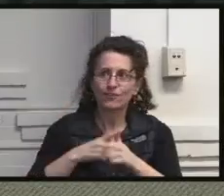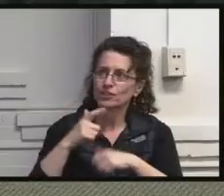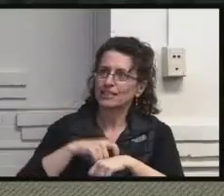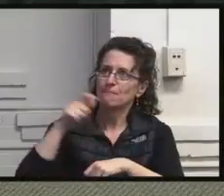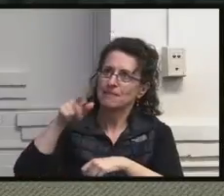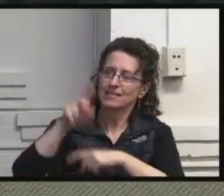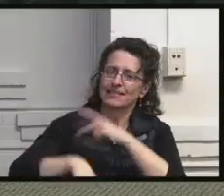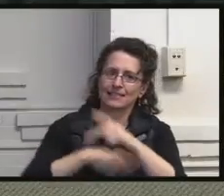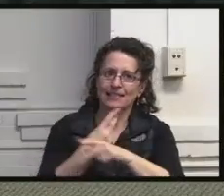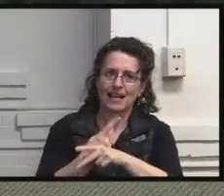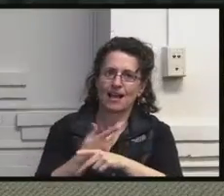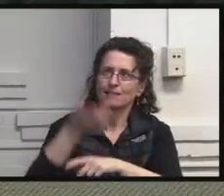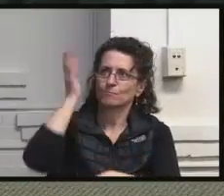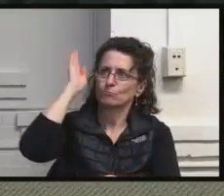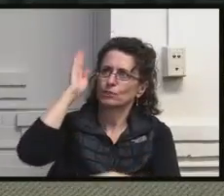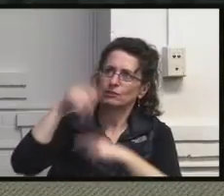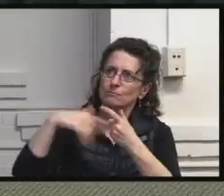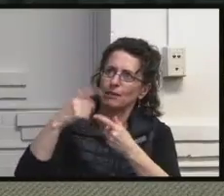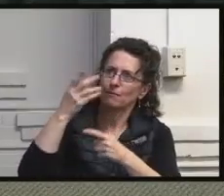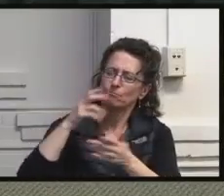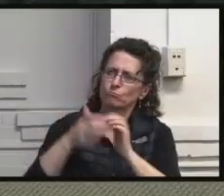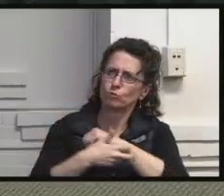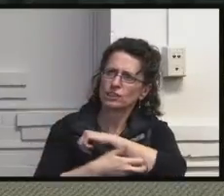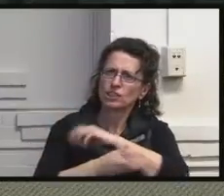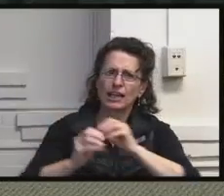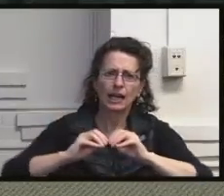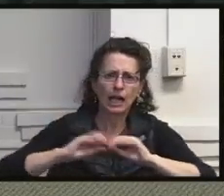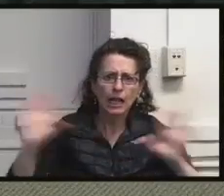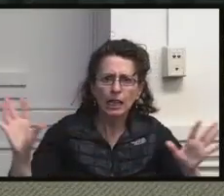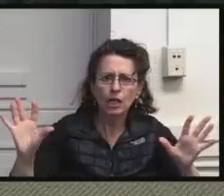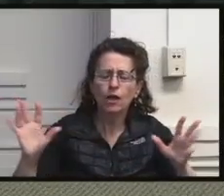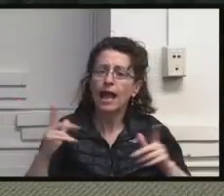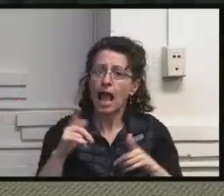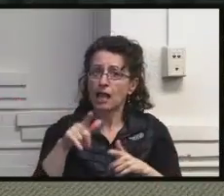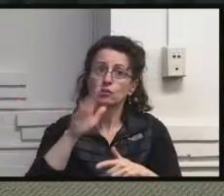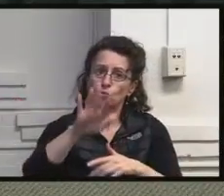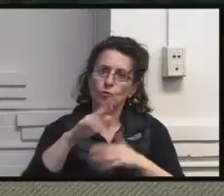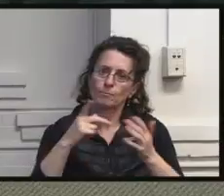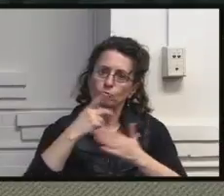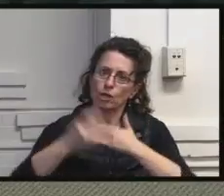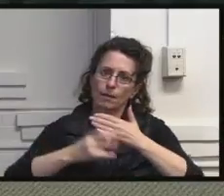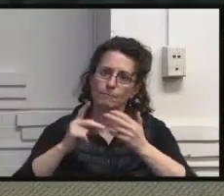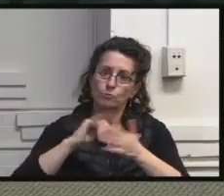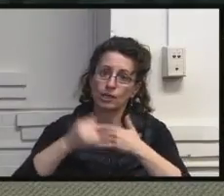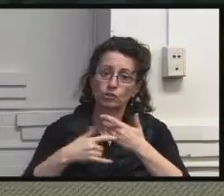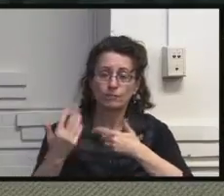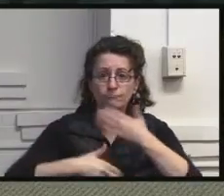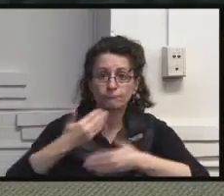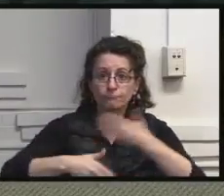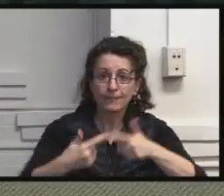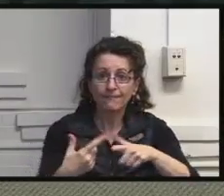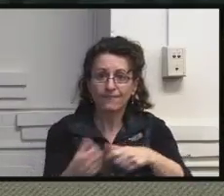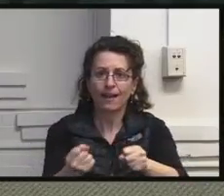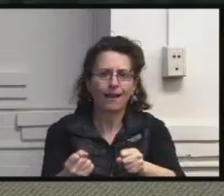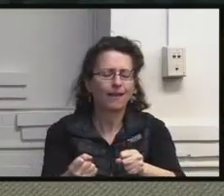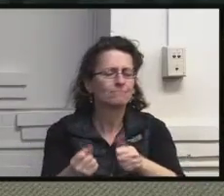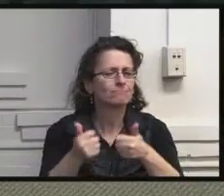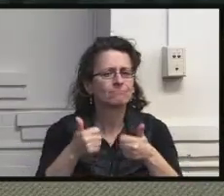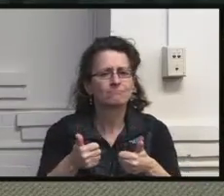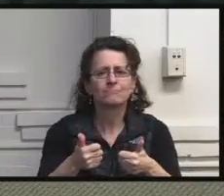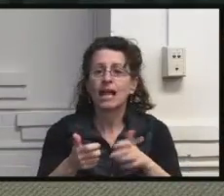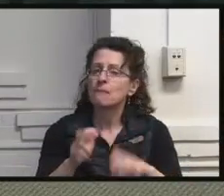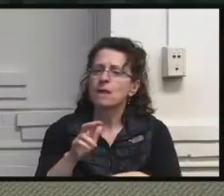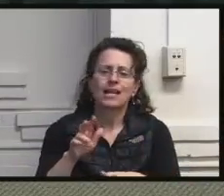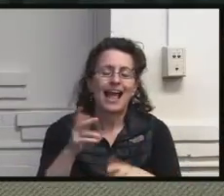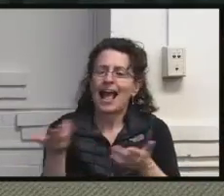kind of a presentation on a bridge. So I really appreciate how fast it's going because, again, I can't say it enough, it's a really used